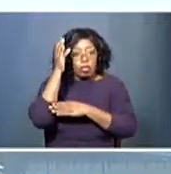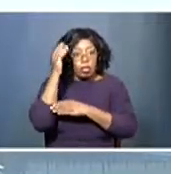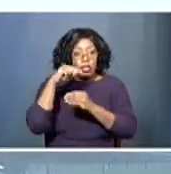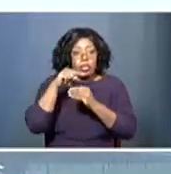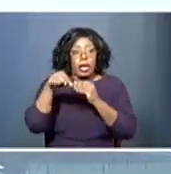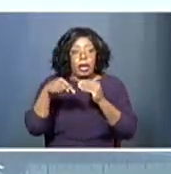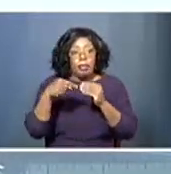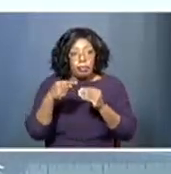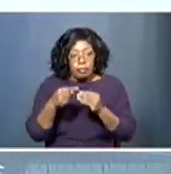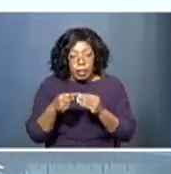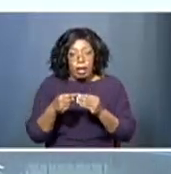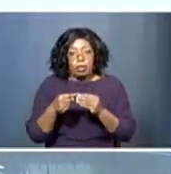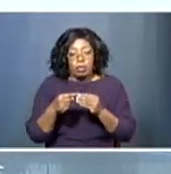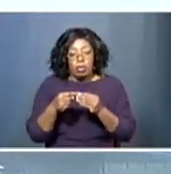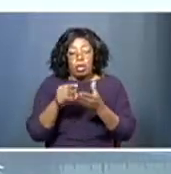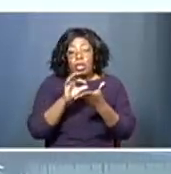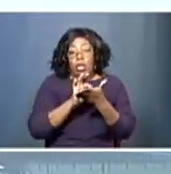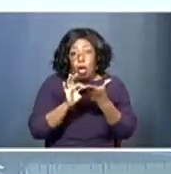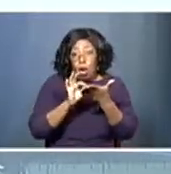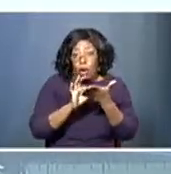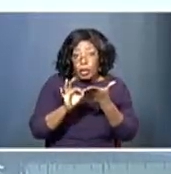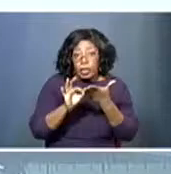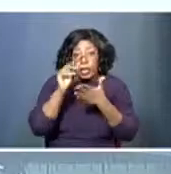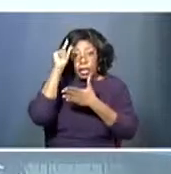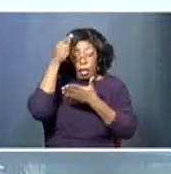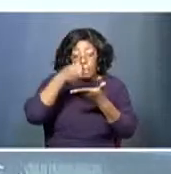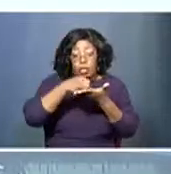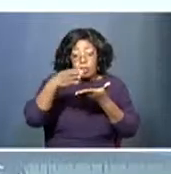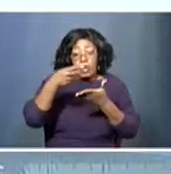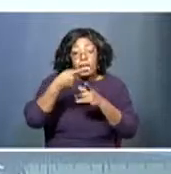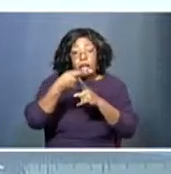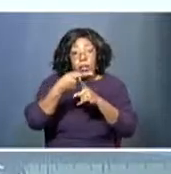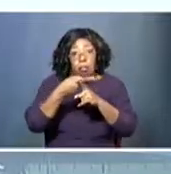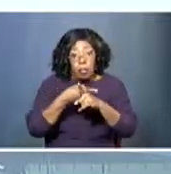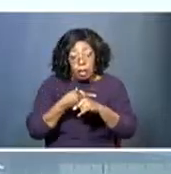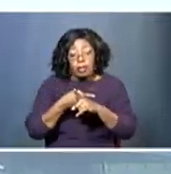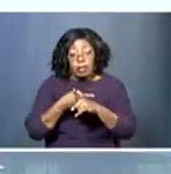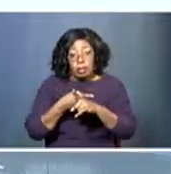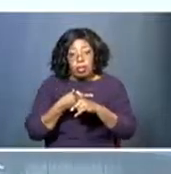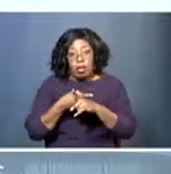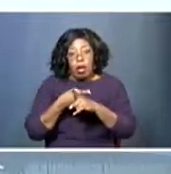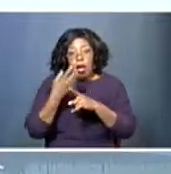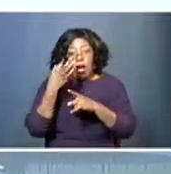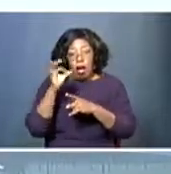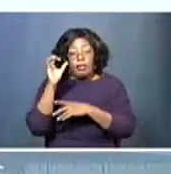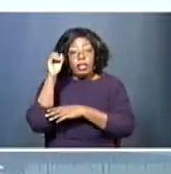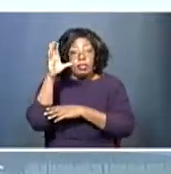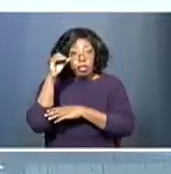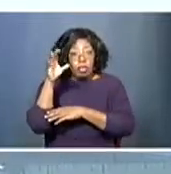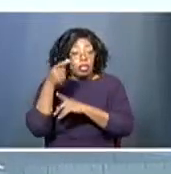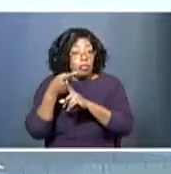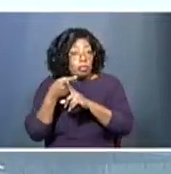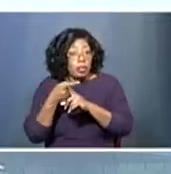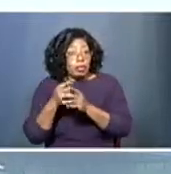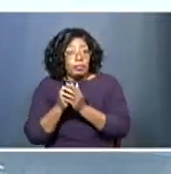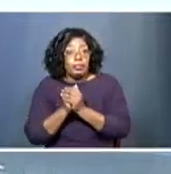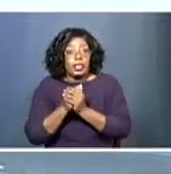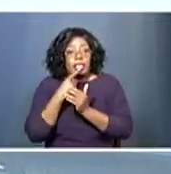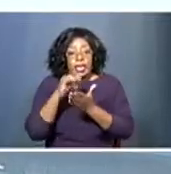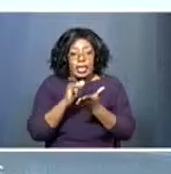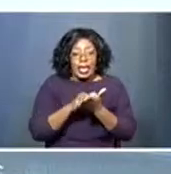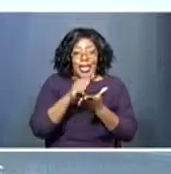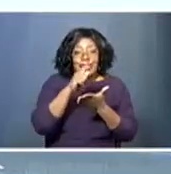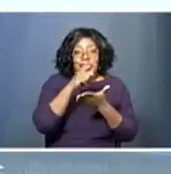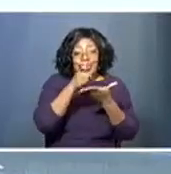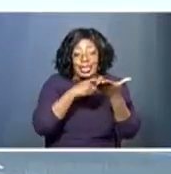regarding initial audits into government spending during the months-long state of emergency. Ramming says given the significant amount of